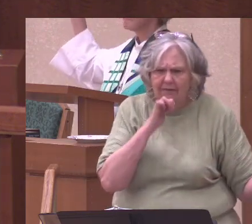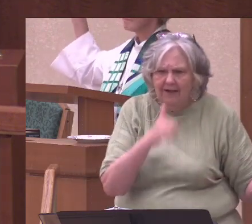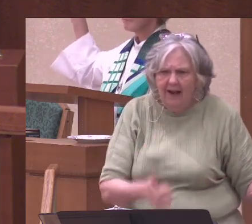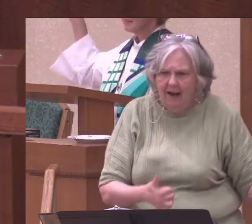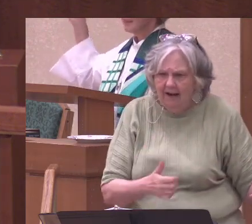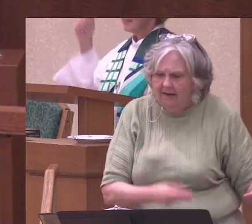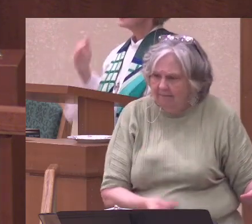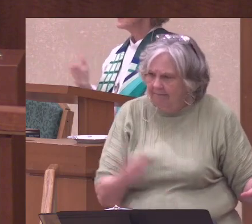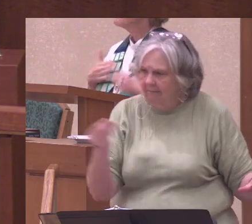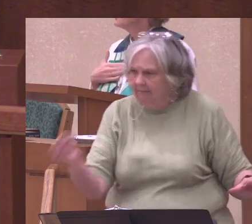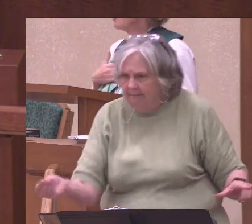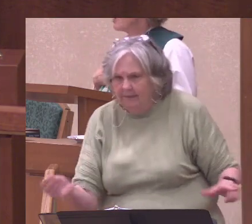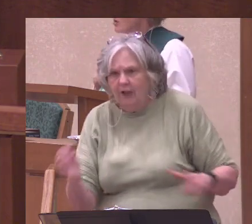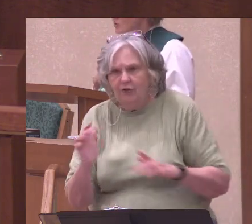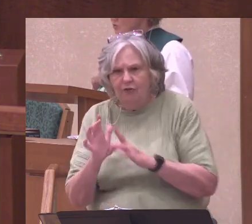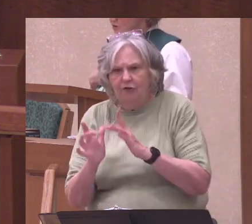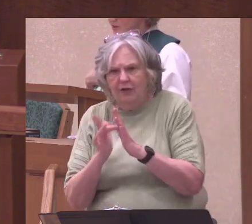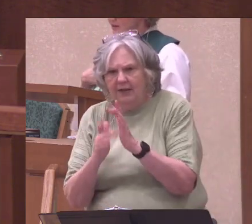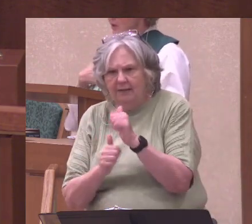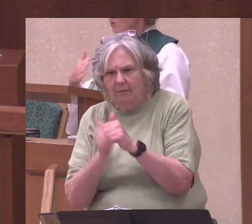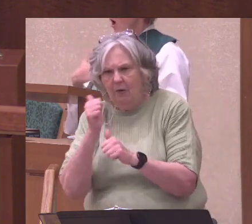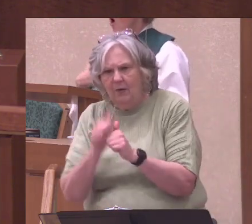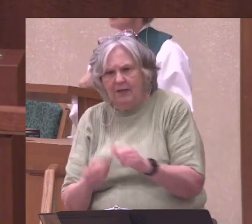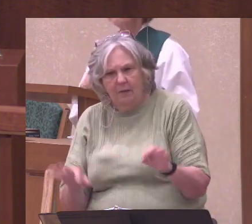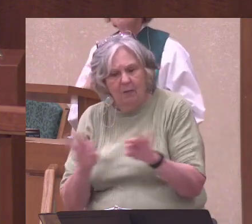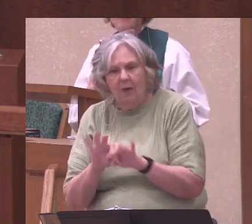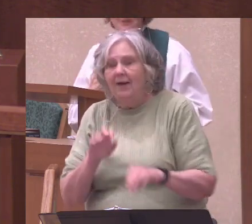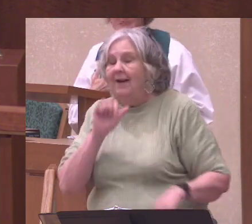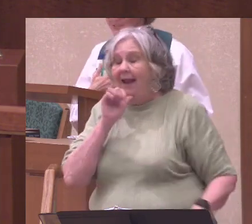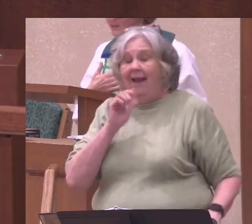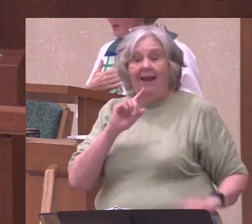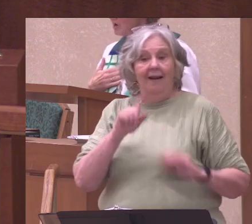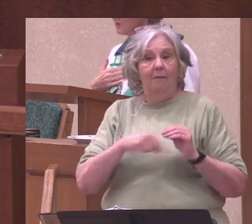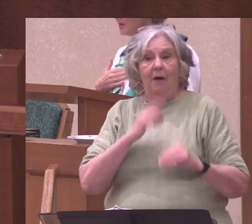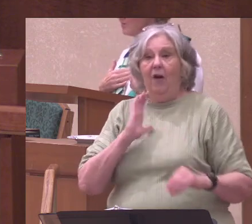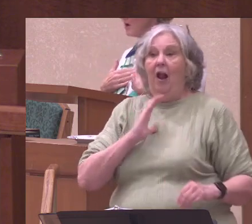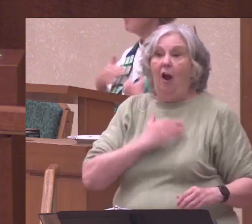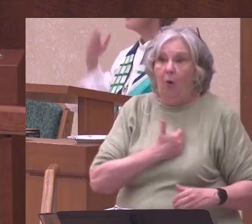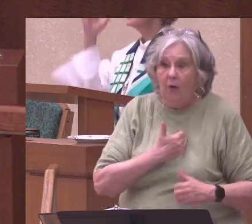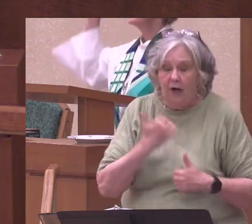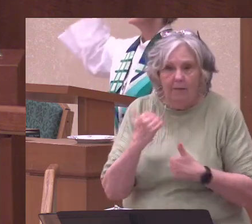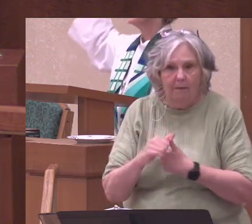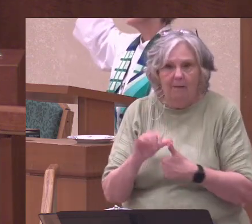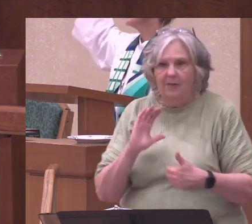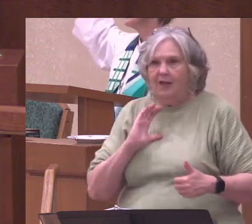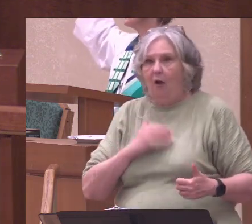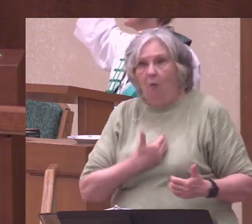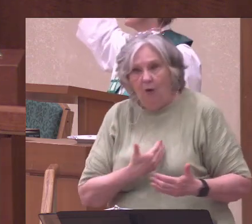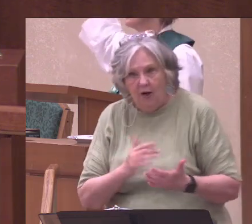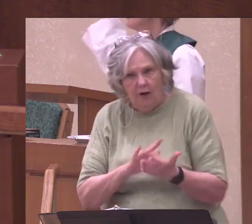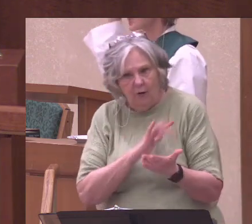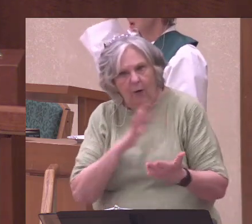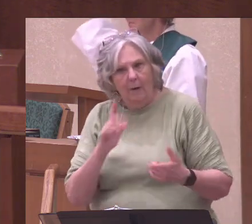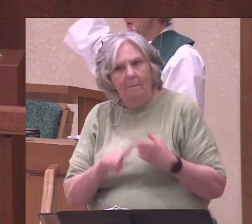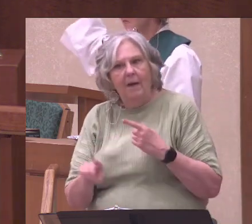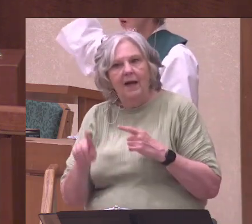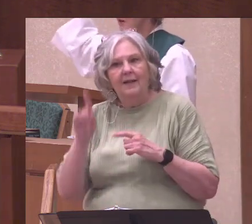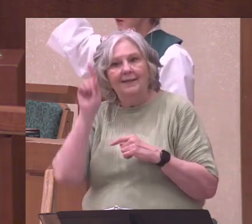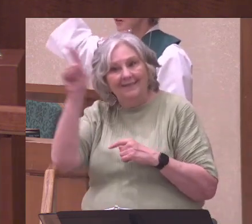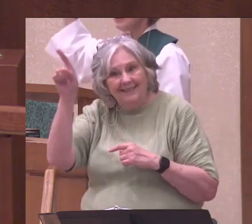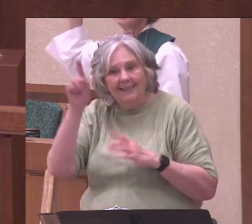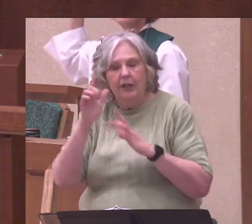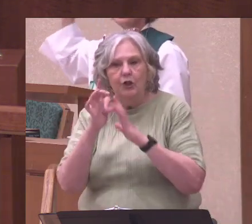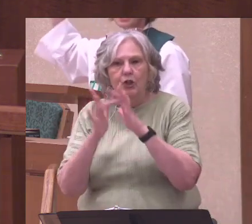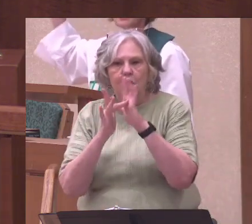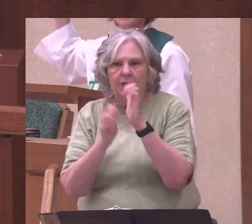torch. It's not about our glory or our memories, but about pointing to Jesus, who is above